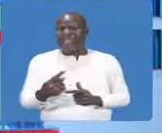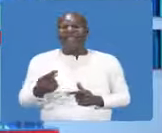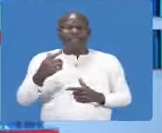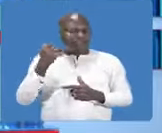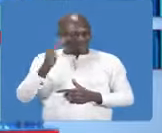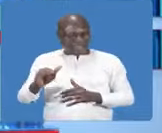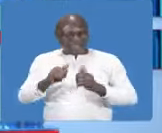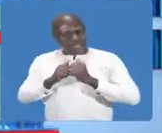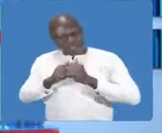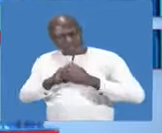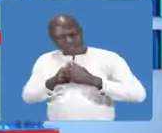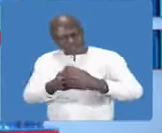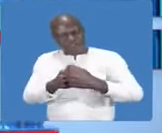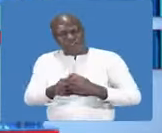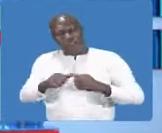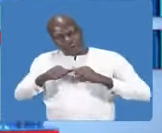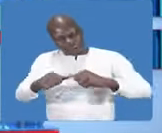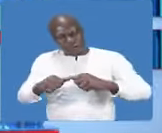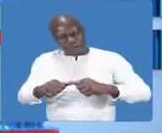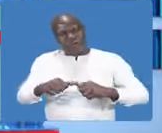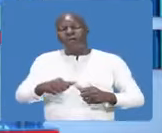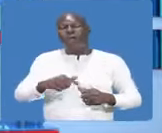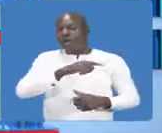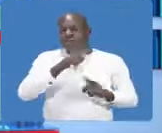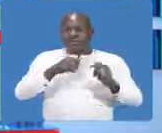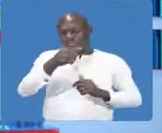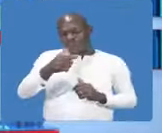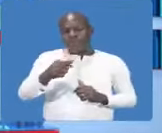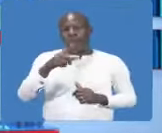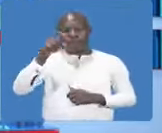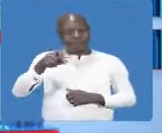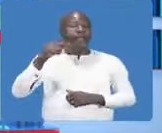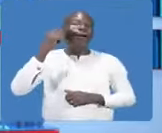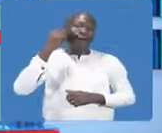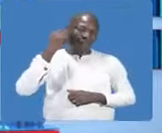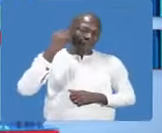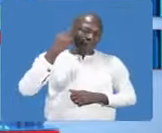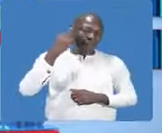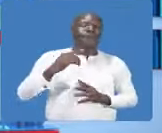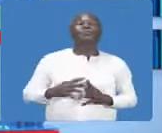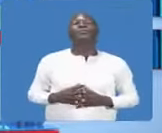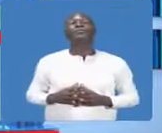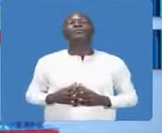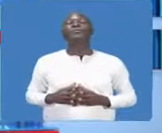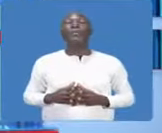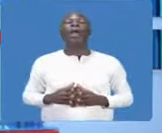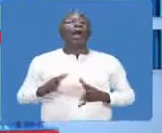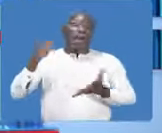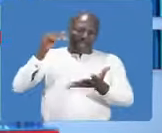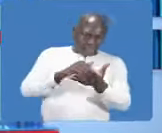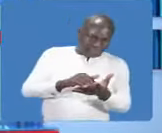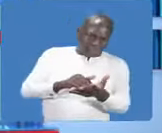Womu koswale bubu pano. Nye chila o se eye radia didia. Miye shua se obete sa ase muno ase.